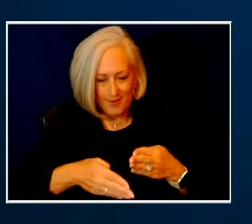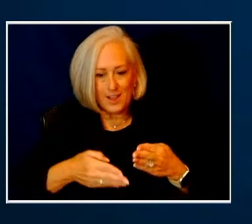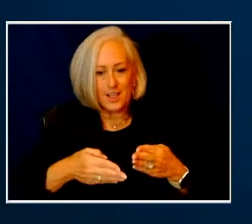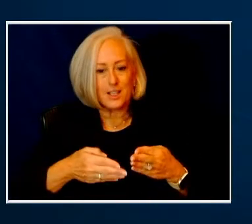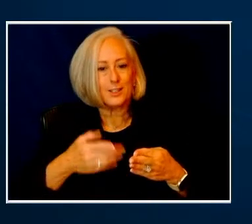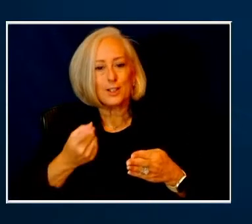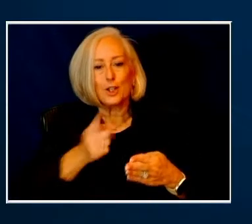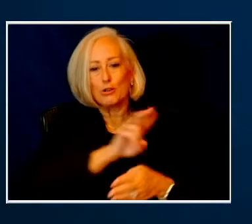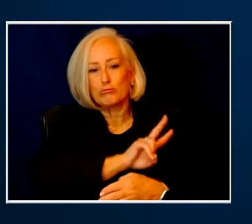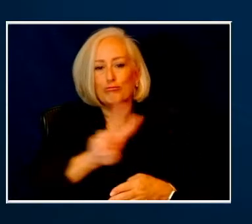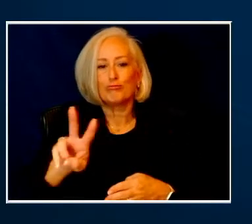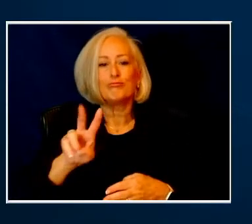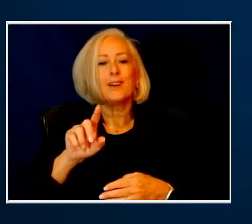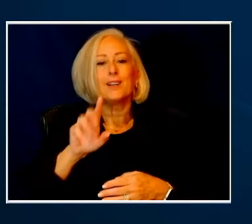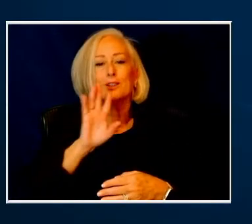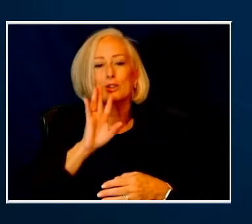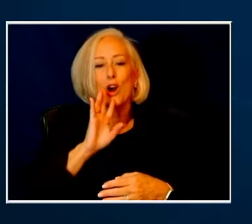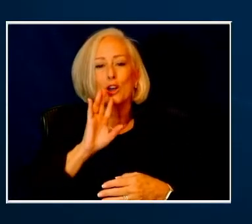Casey?